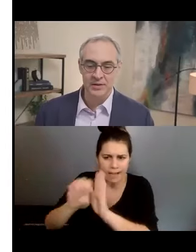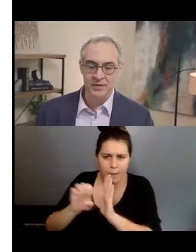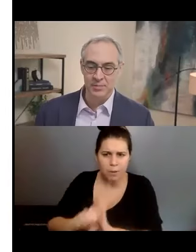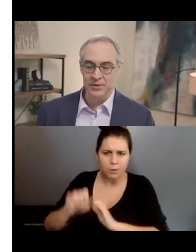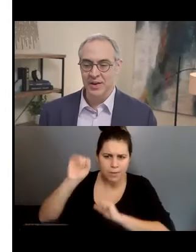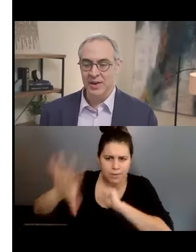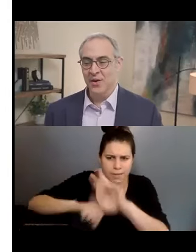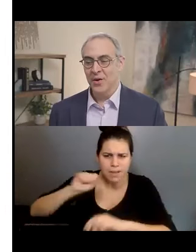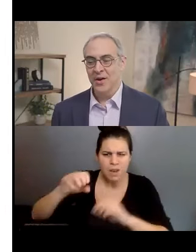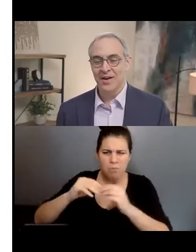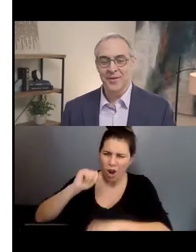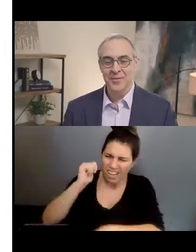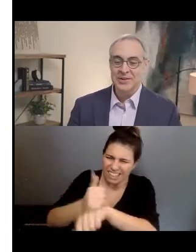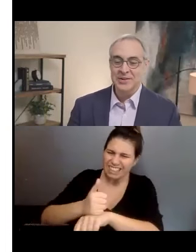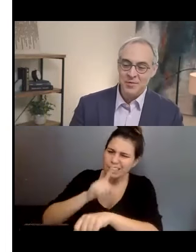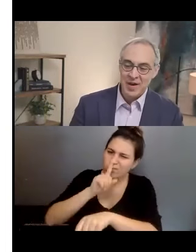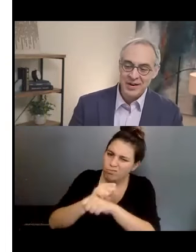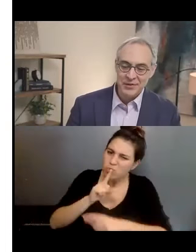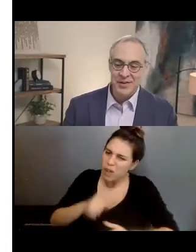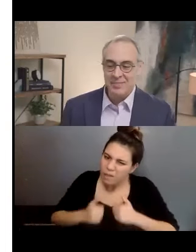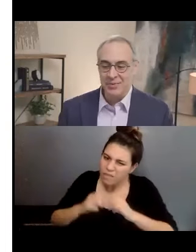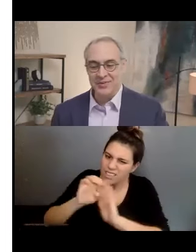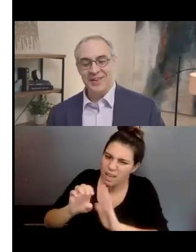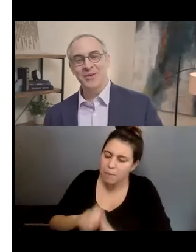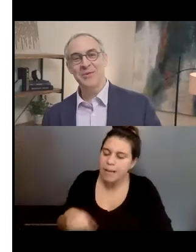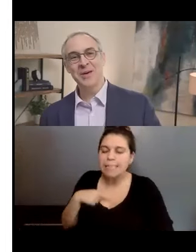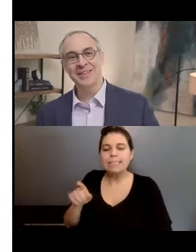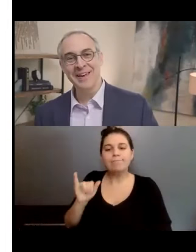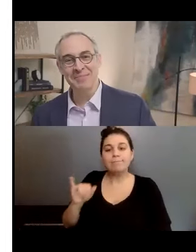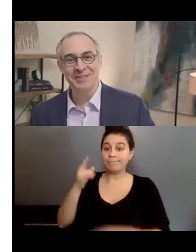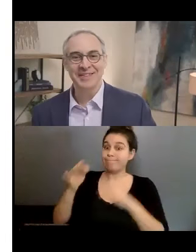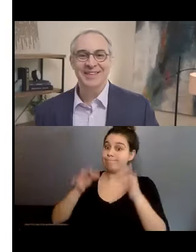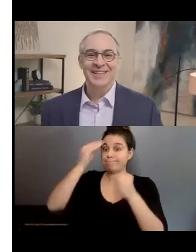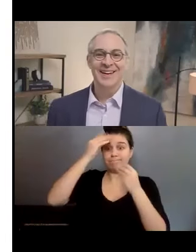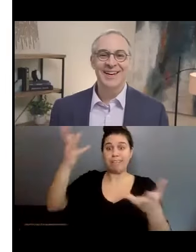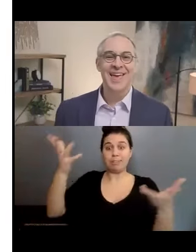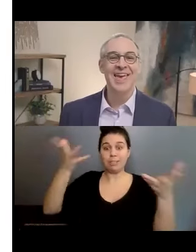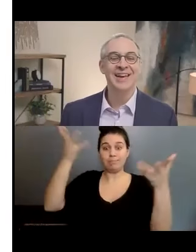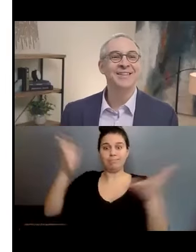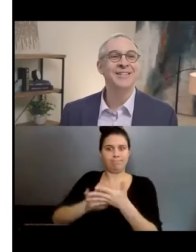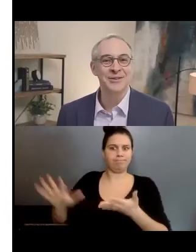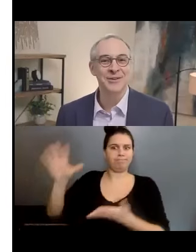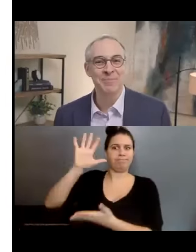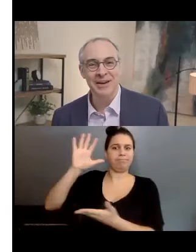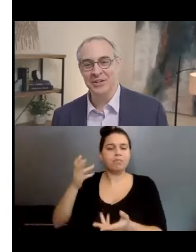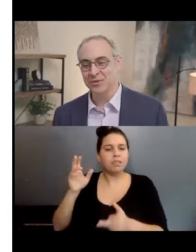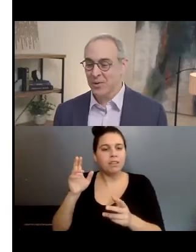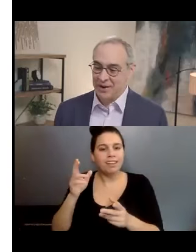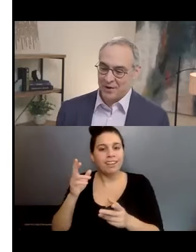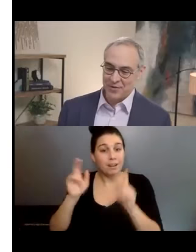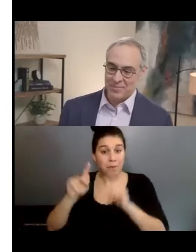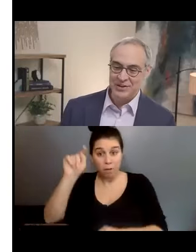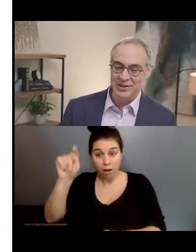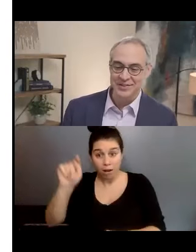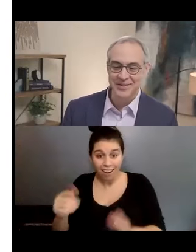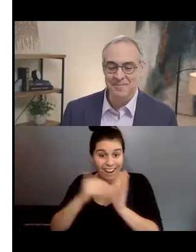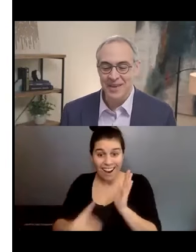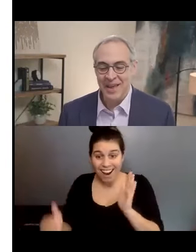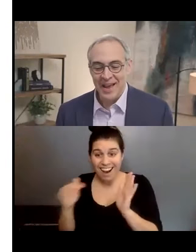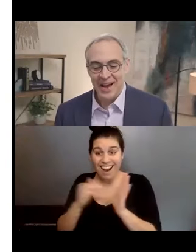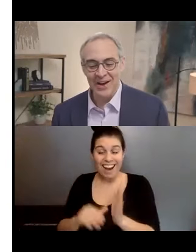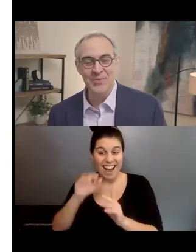concrete examples. We didn't provide enough examples. What about examples? Closer to patients. We want to hear from